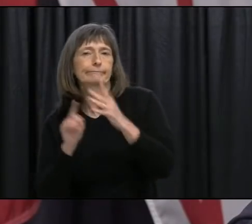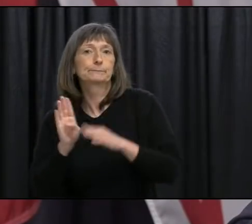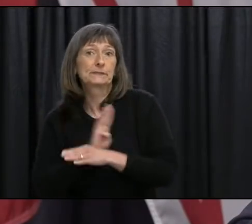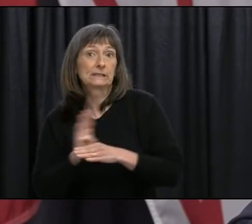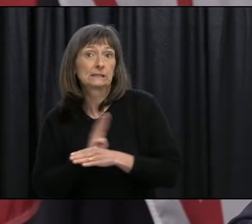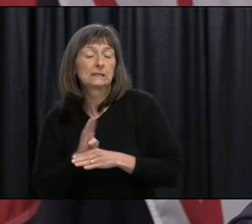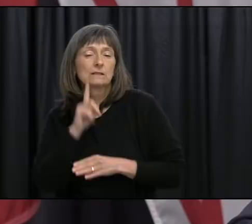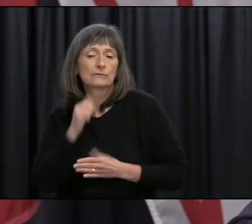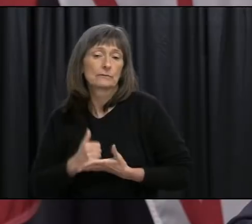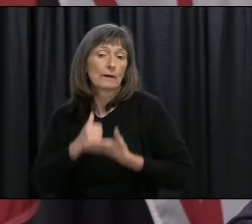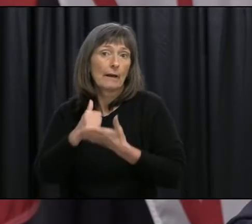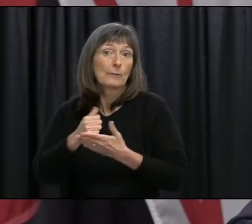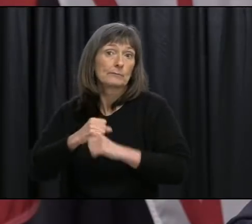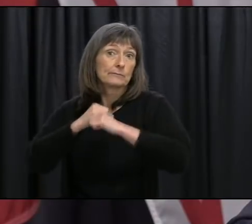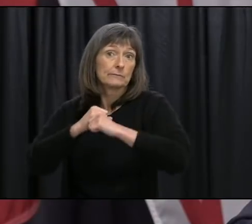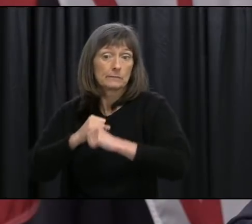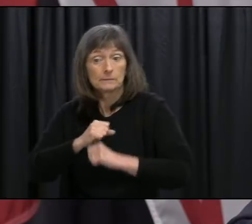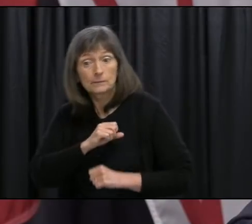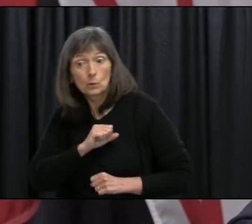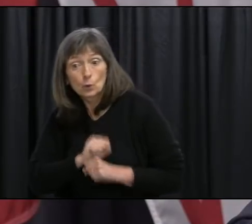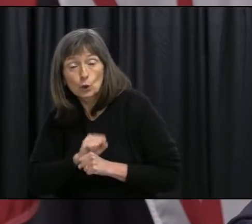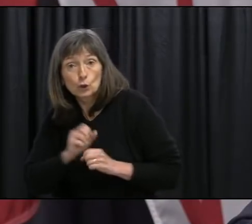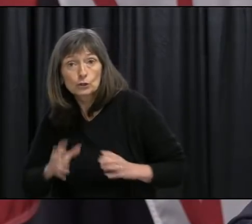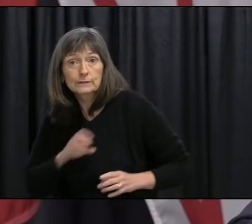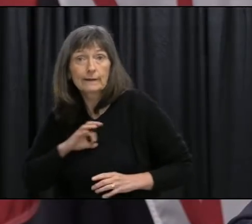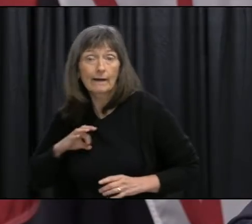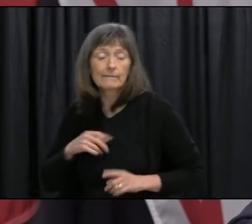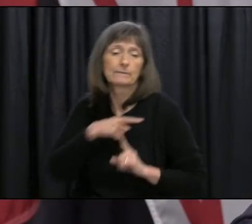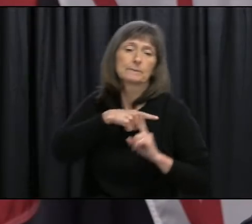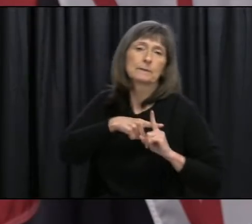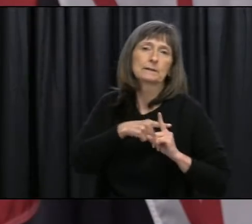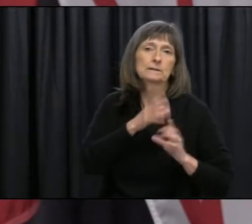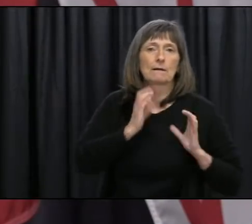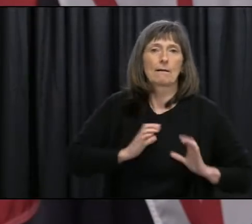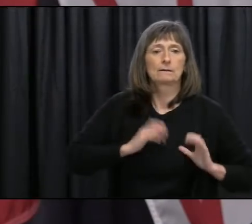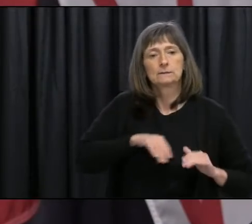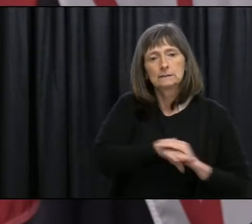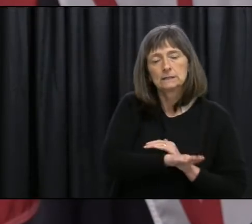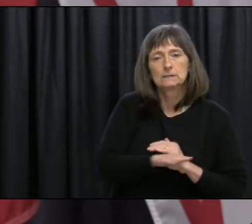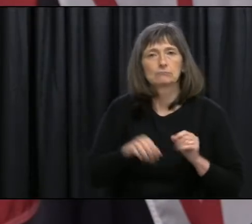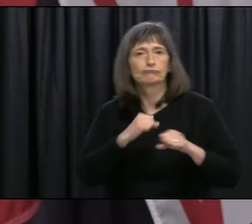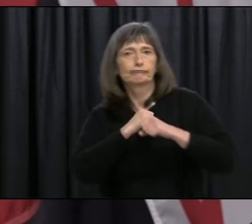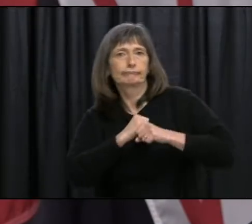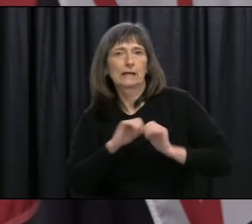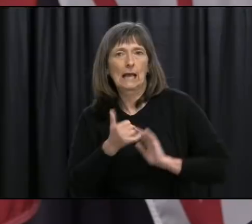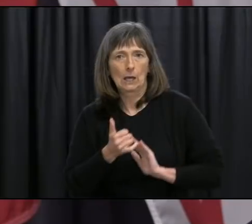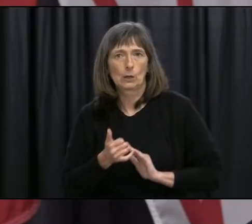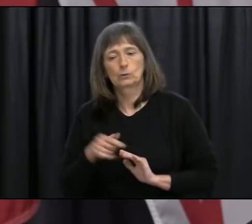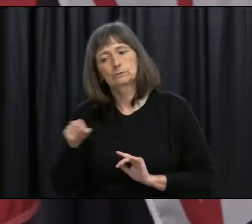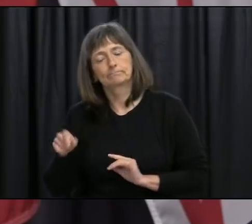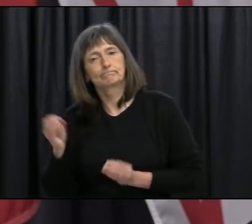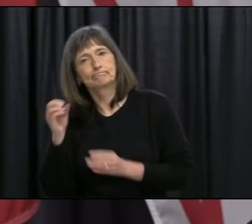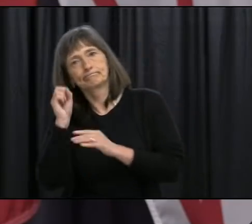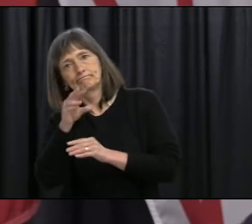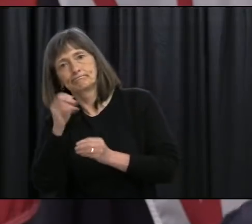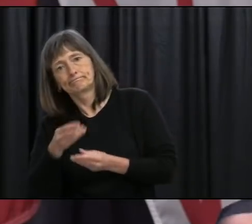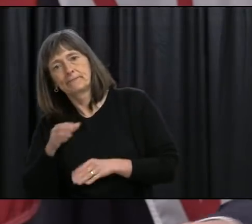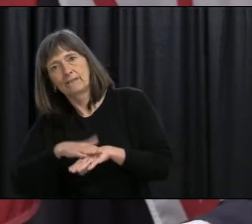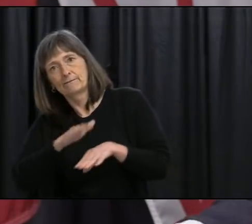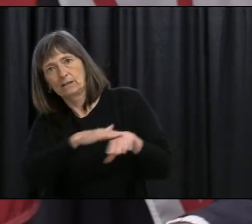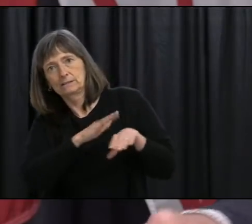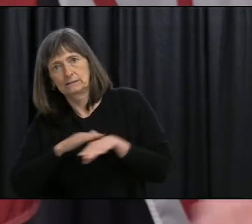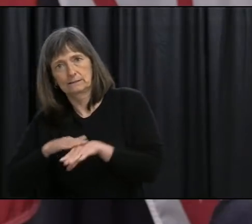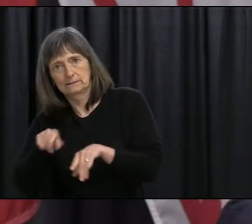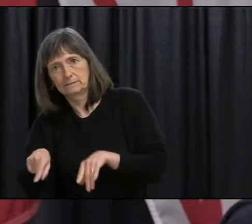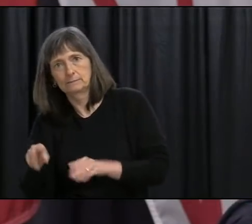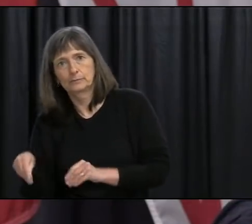workers and customers for potential risk of exposure to COVID-19. So to update you on how that